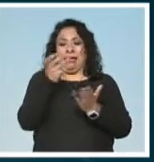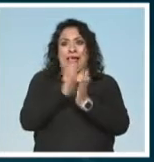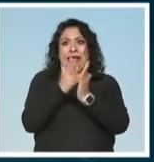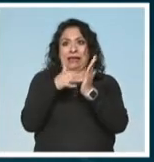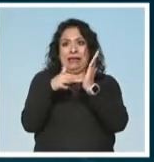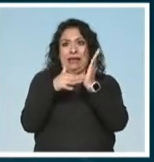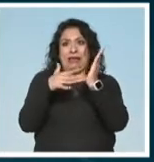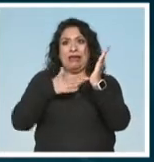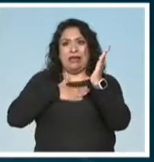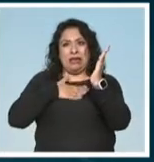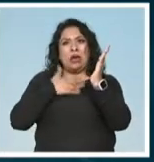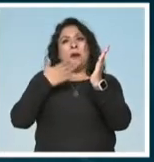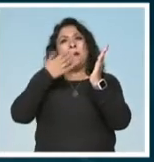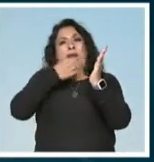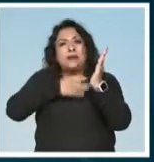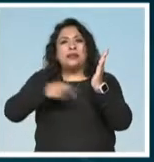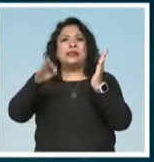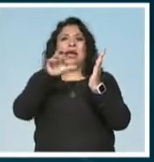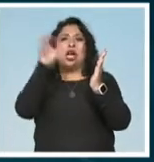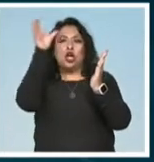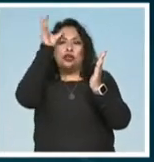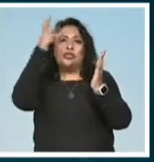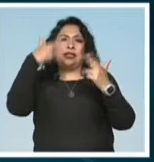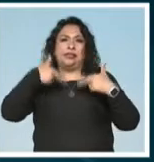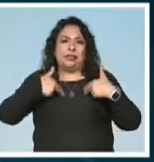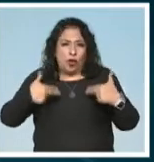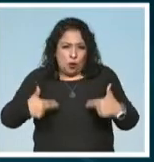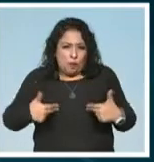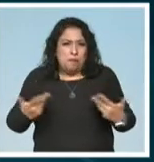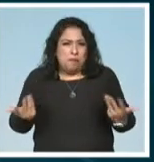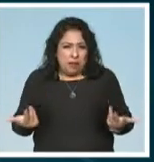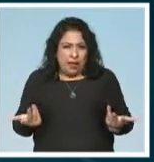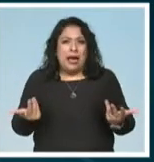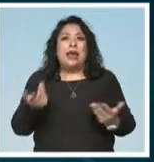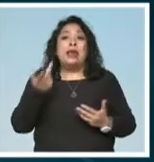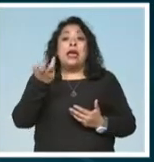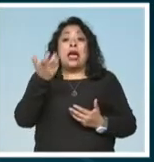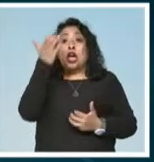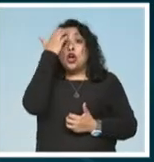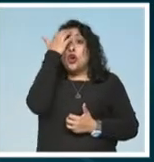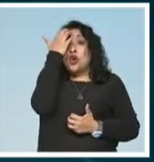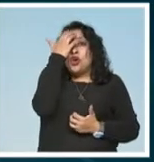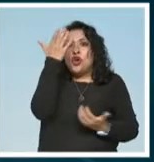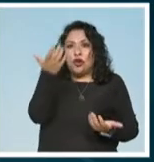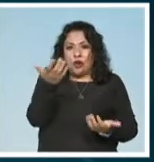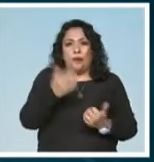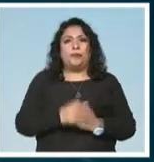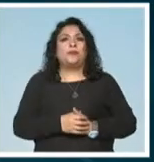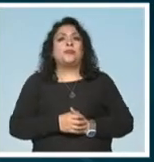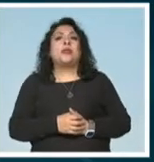a celebration of human consciousness, of human awareness.